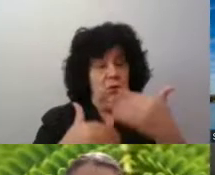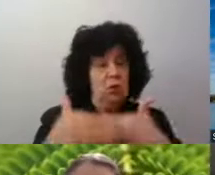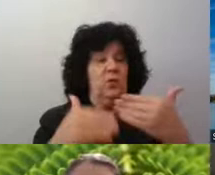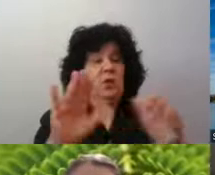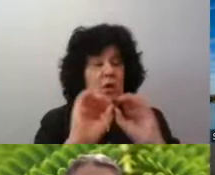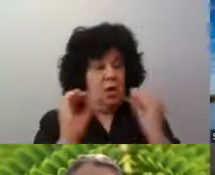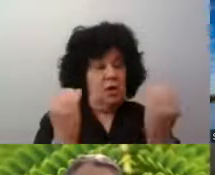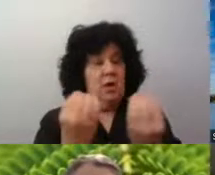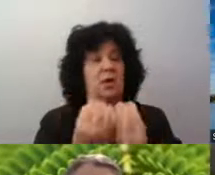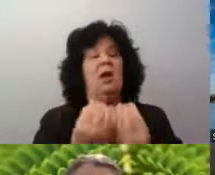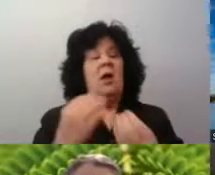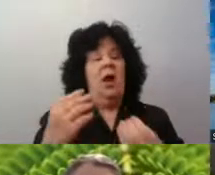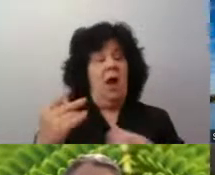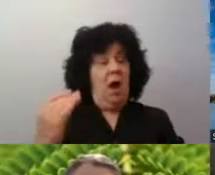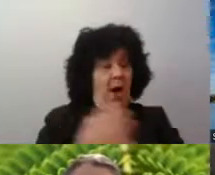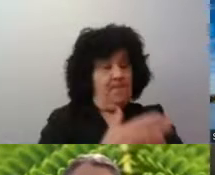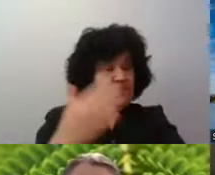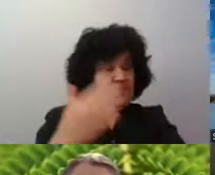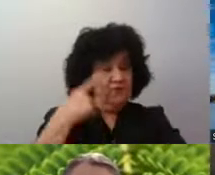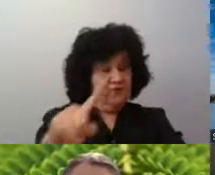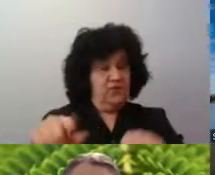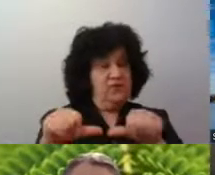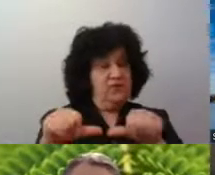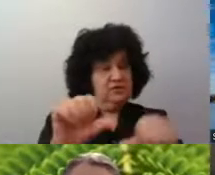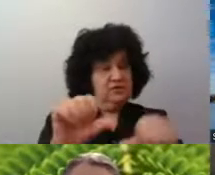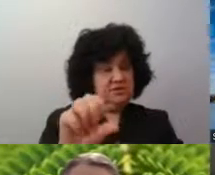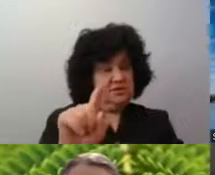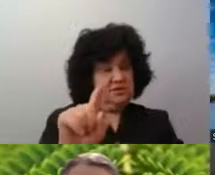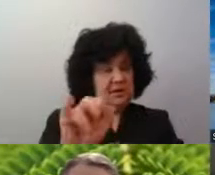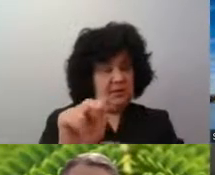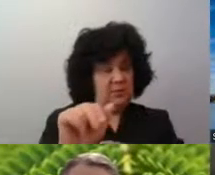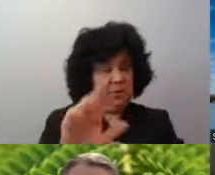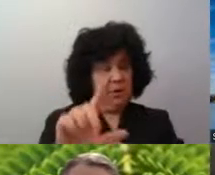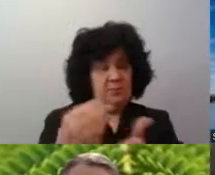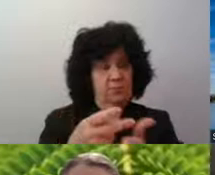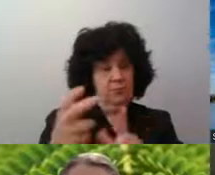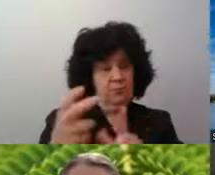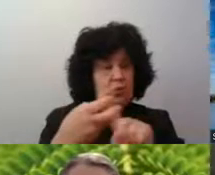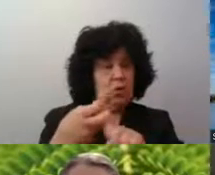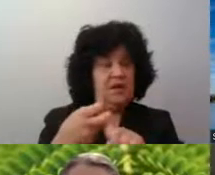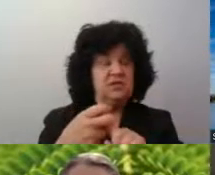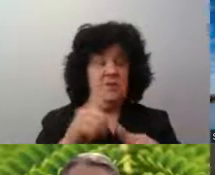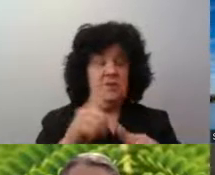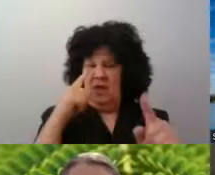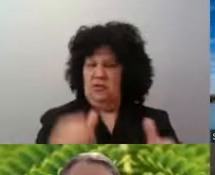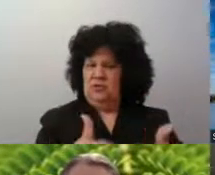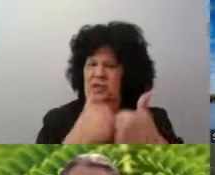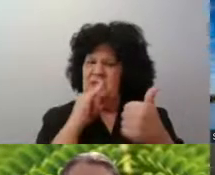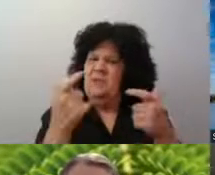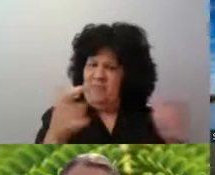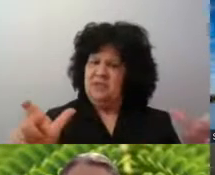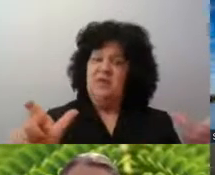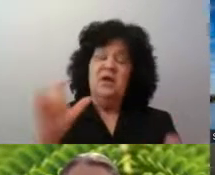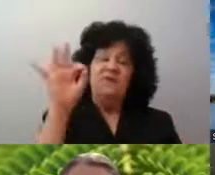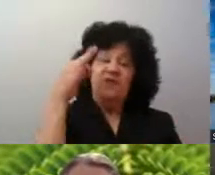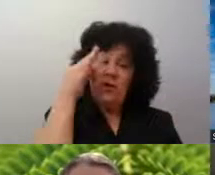learning curve on sustainable procurement. But I think the real thing to keep in mind here is that our challenge is immense. The federal